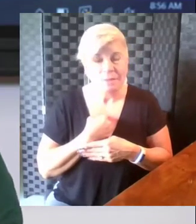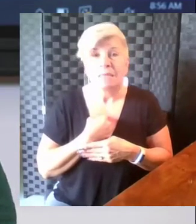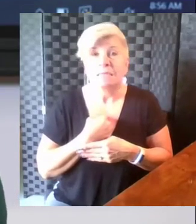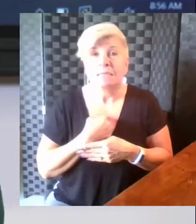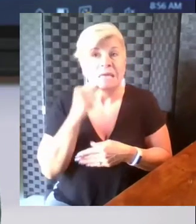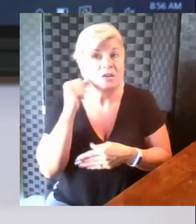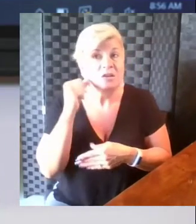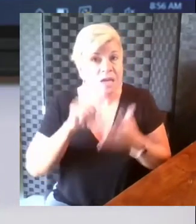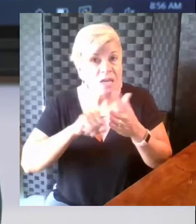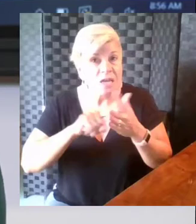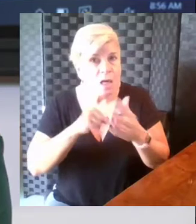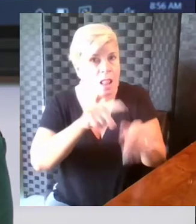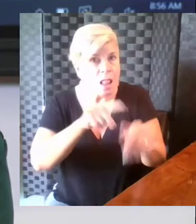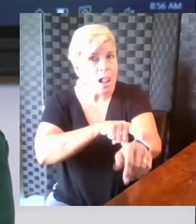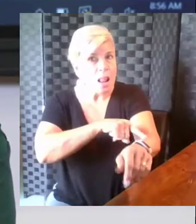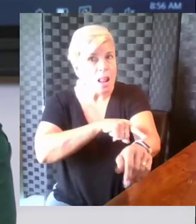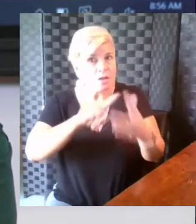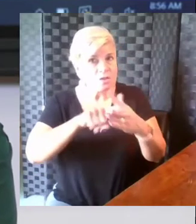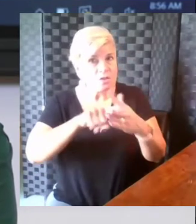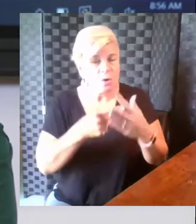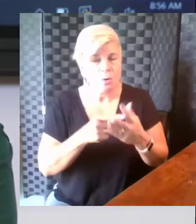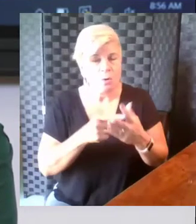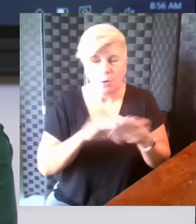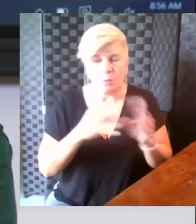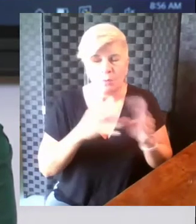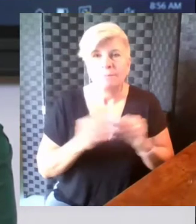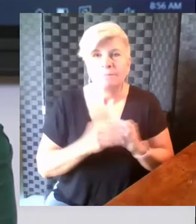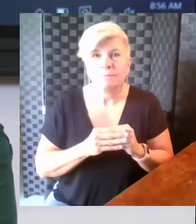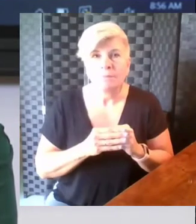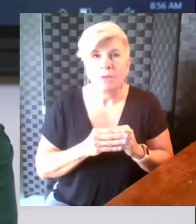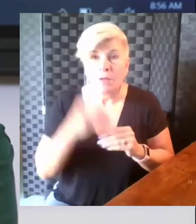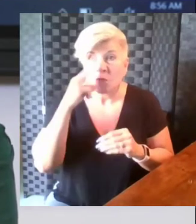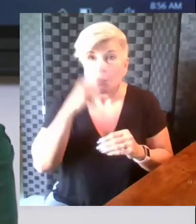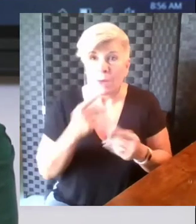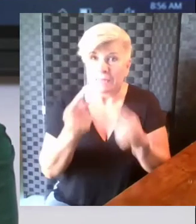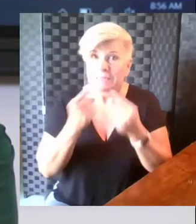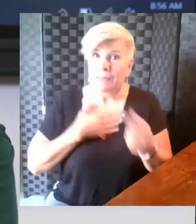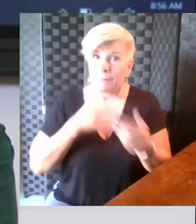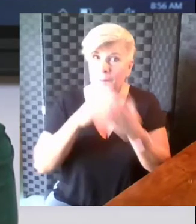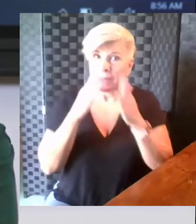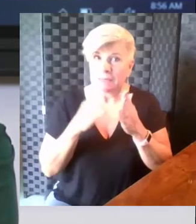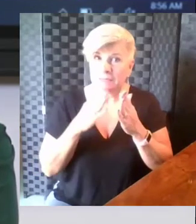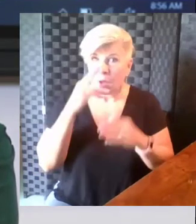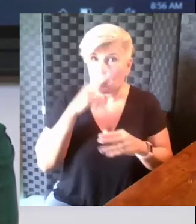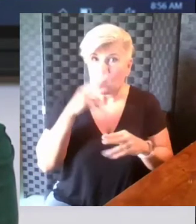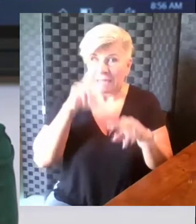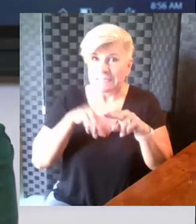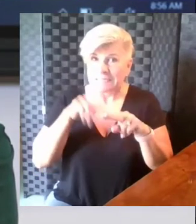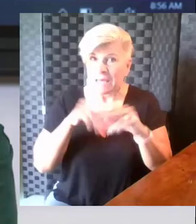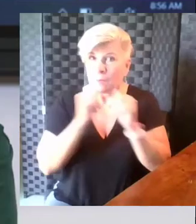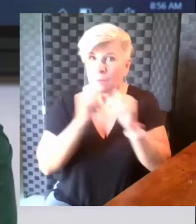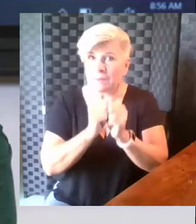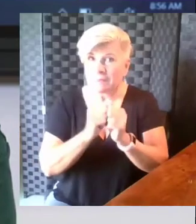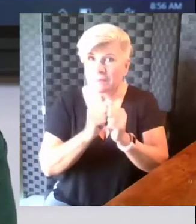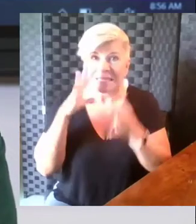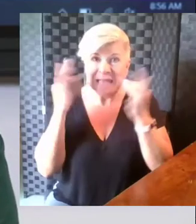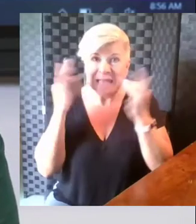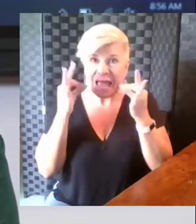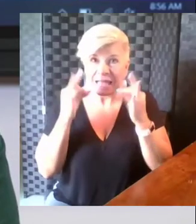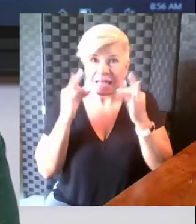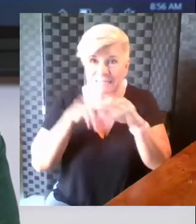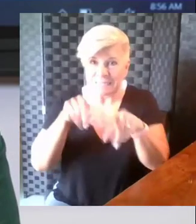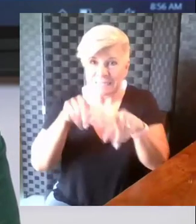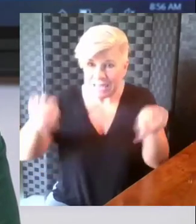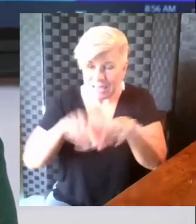story. It said, a rat came to my house. The rat sat with my cat. They sat on a mat. The mat began